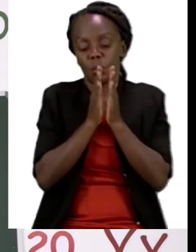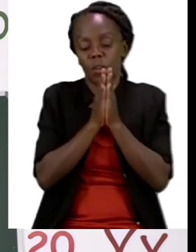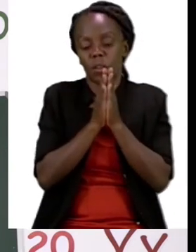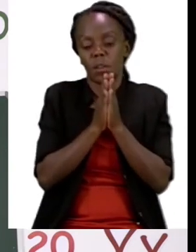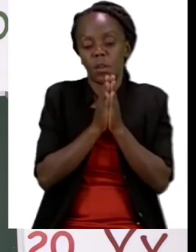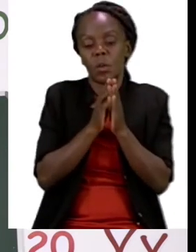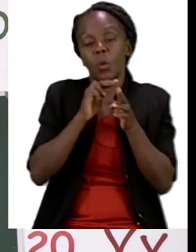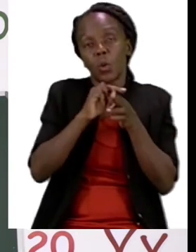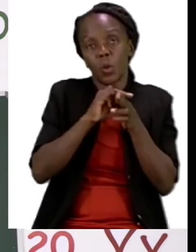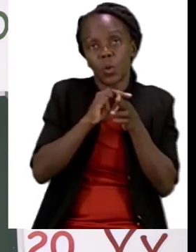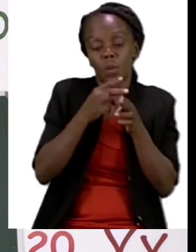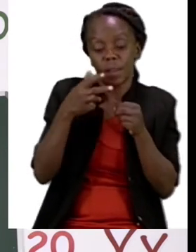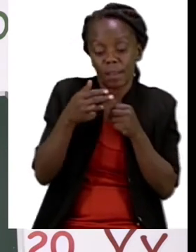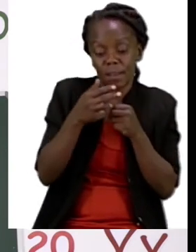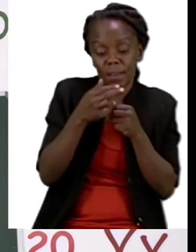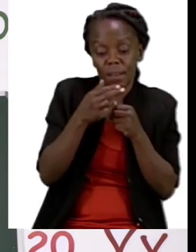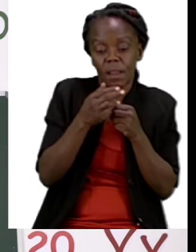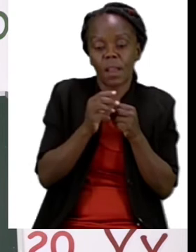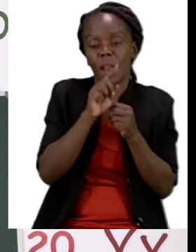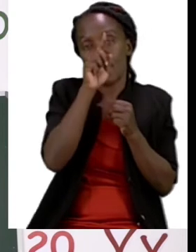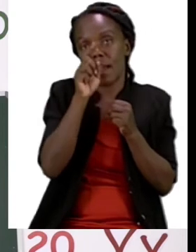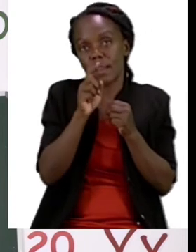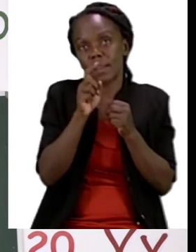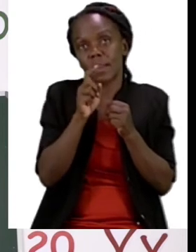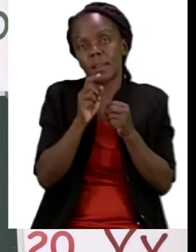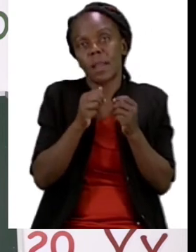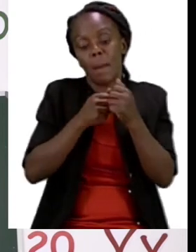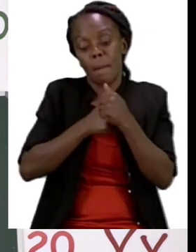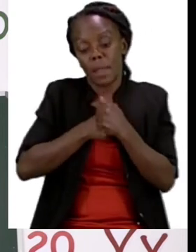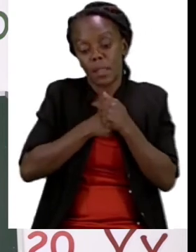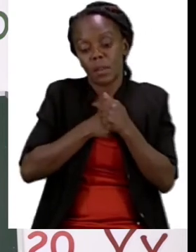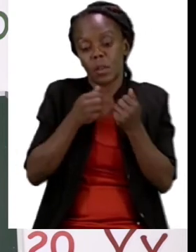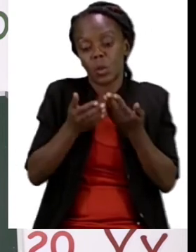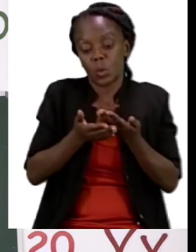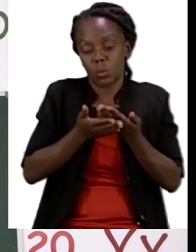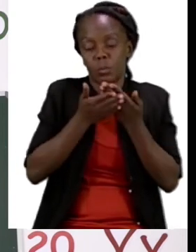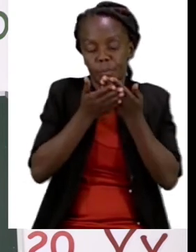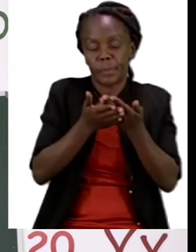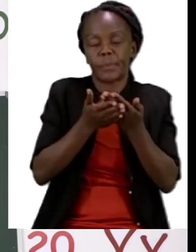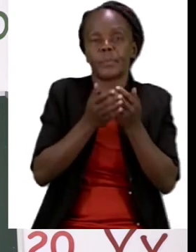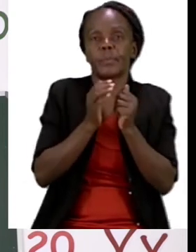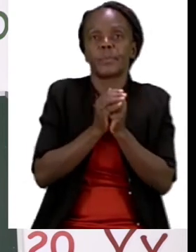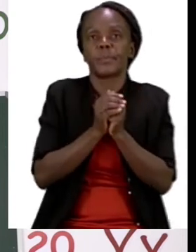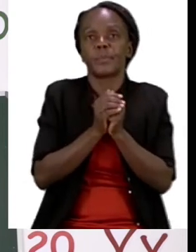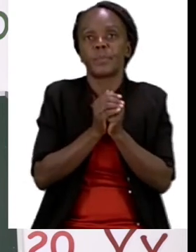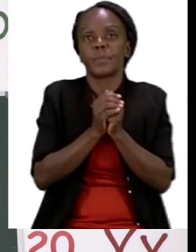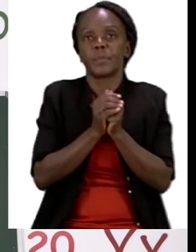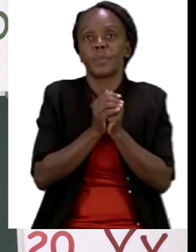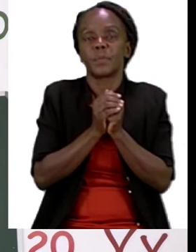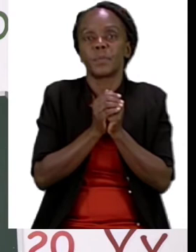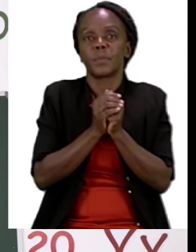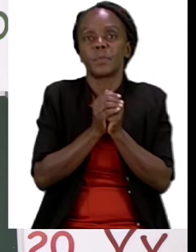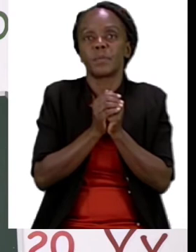Remember, when you are done, please put your pair of scissors away, because a pair of scissors is not